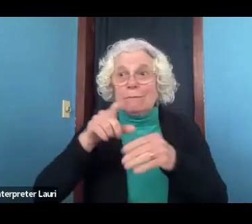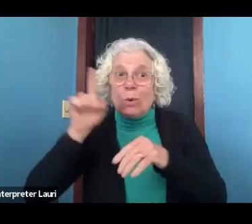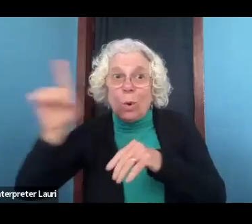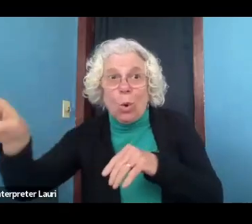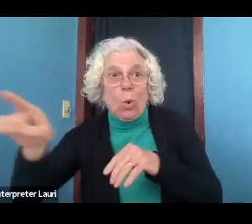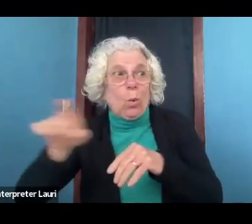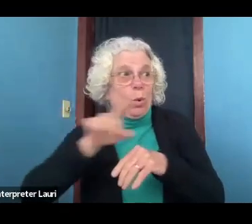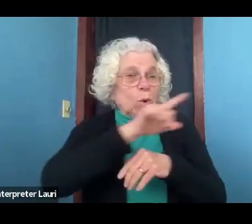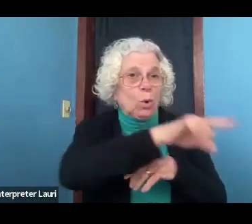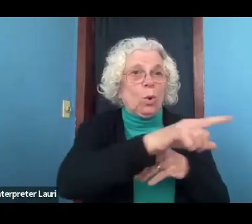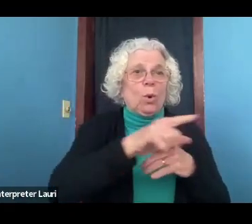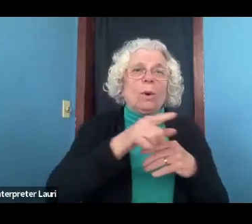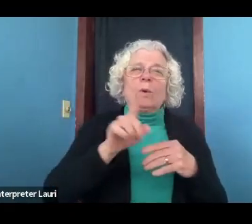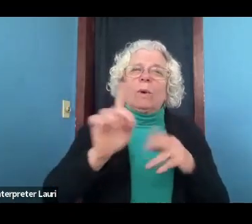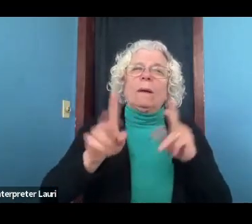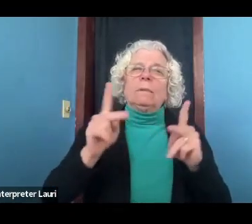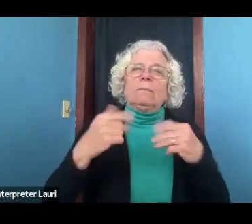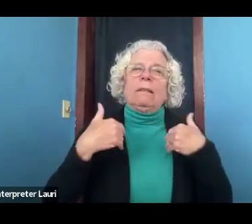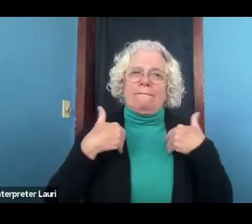And